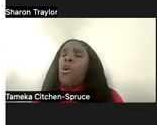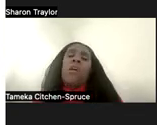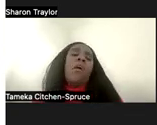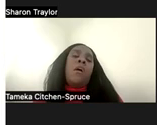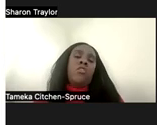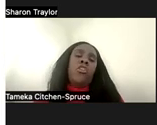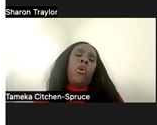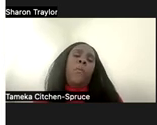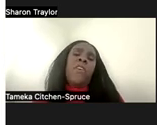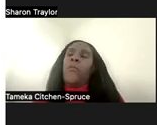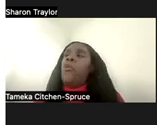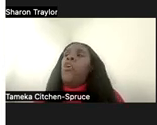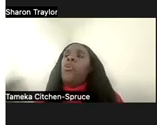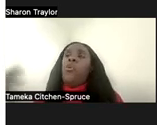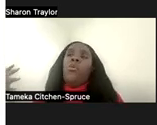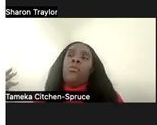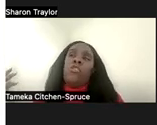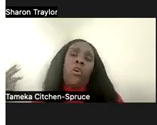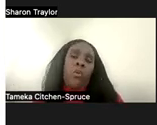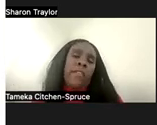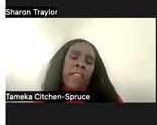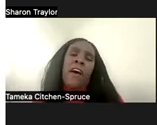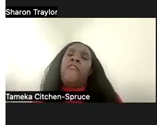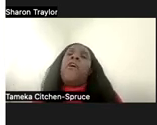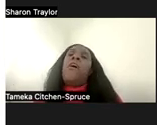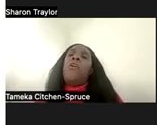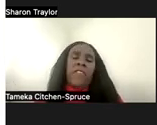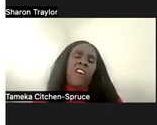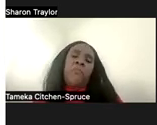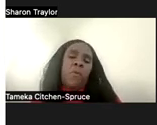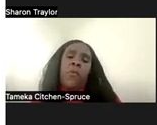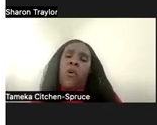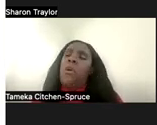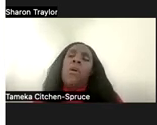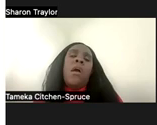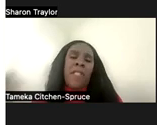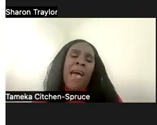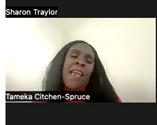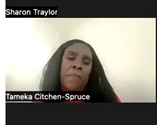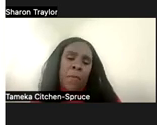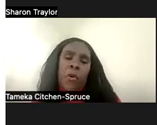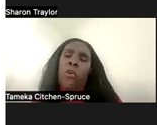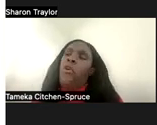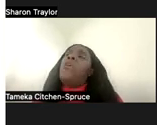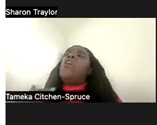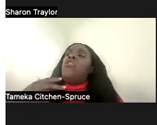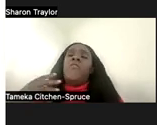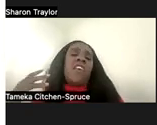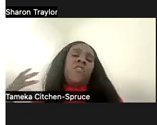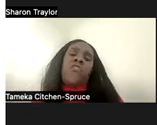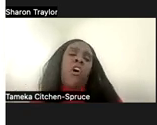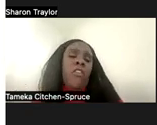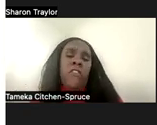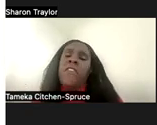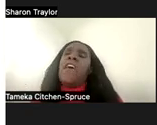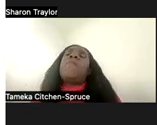you're advocating for, people who, who are deaf people or blind people or,